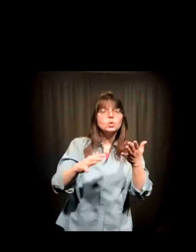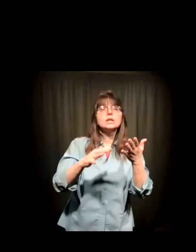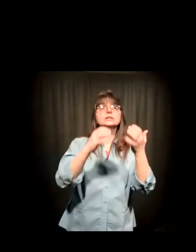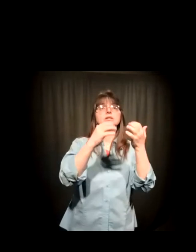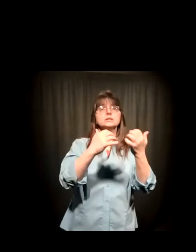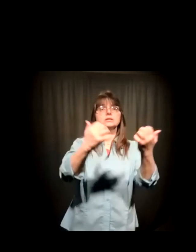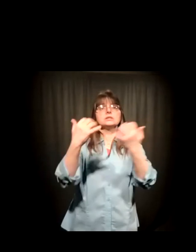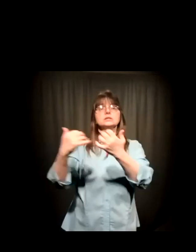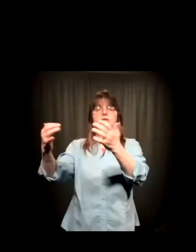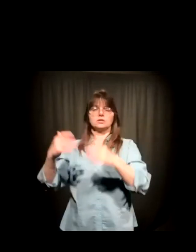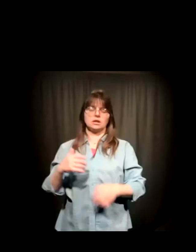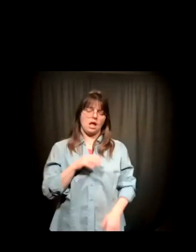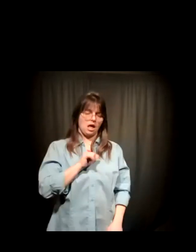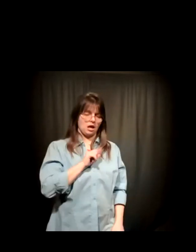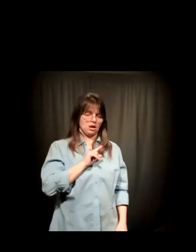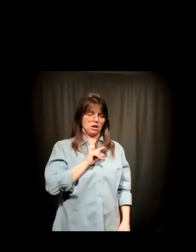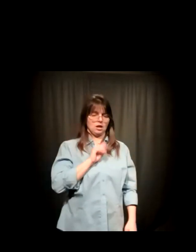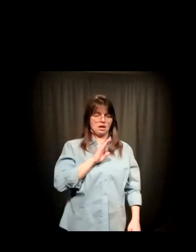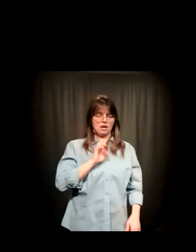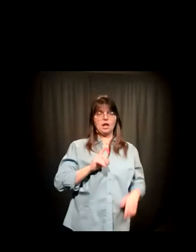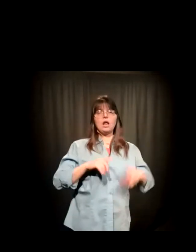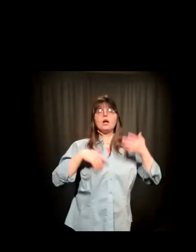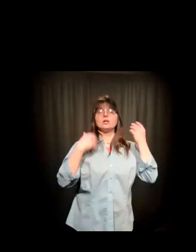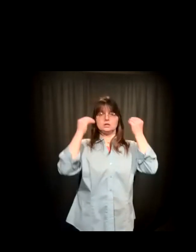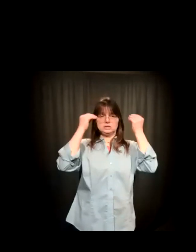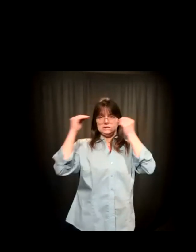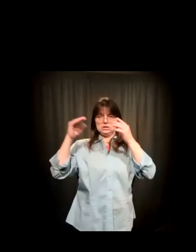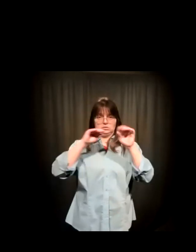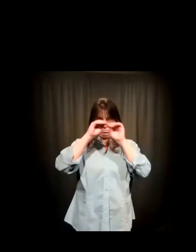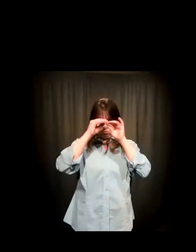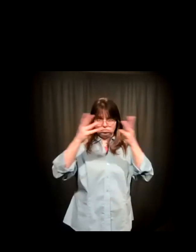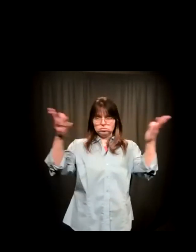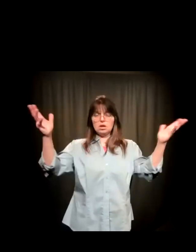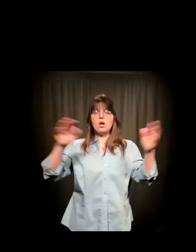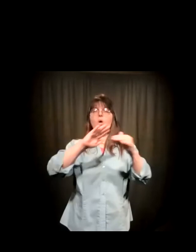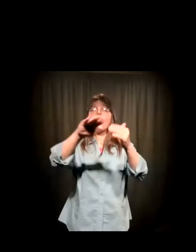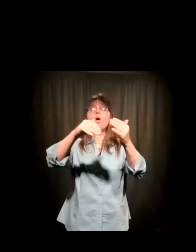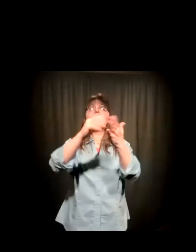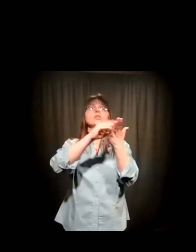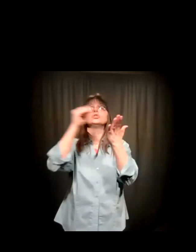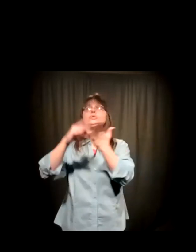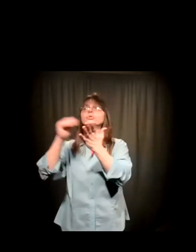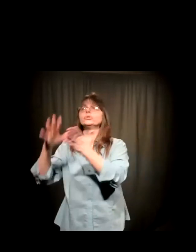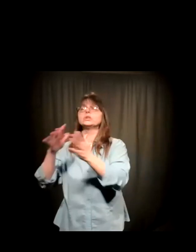If Alex's technique worked as well as it seemed to, it could change everything.